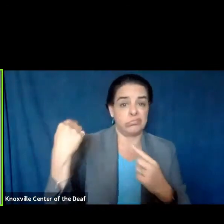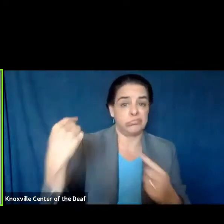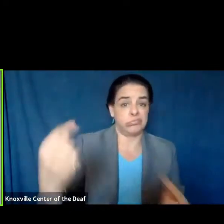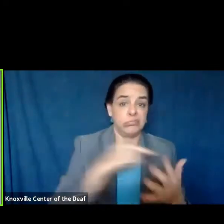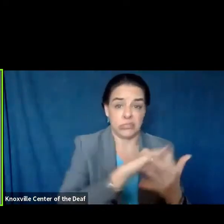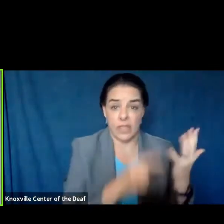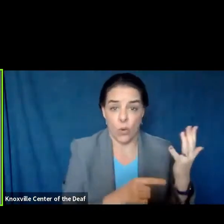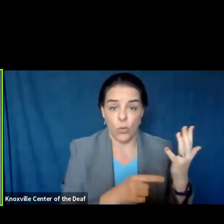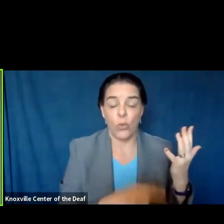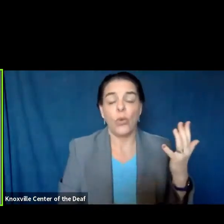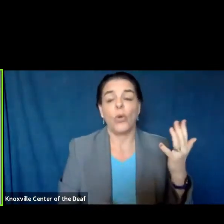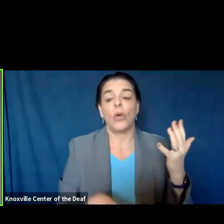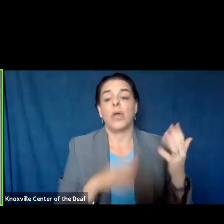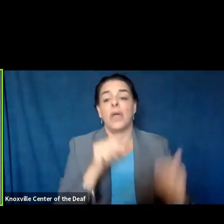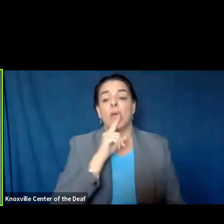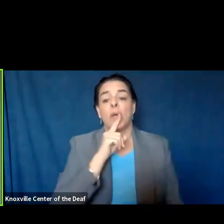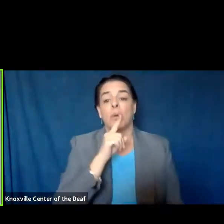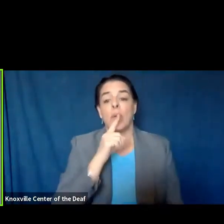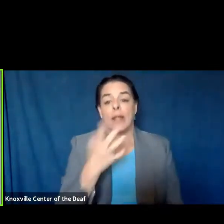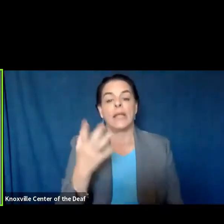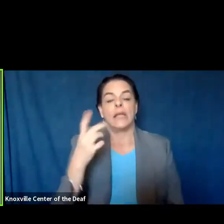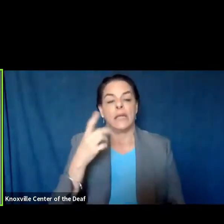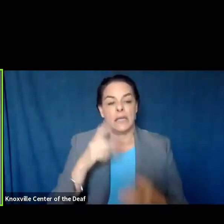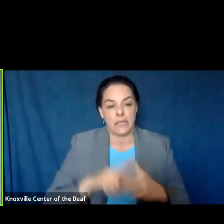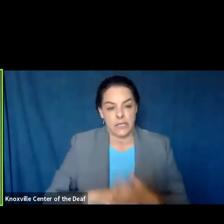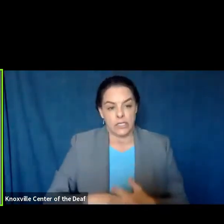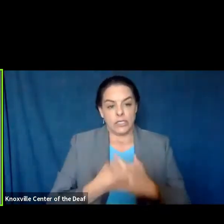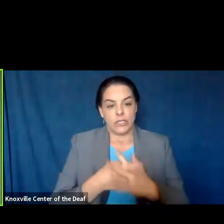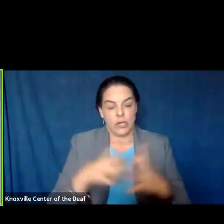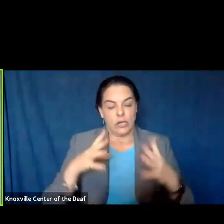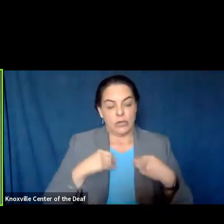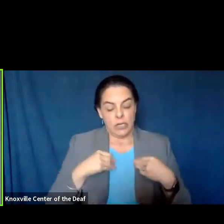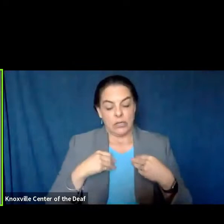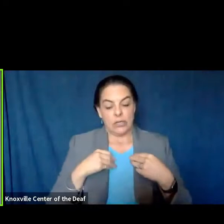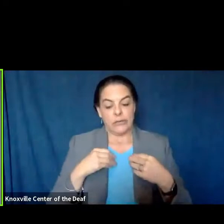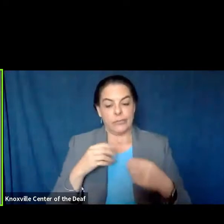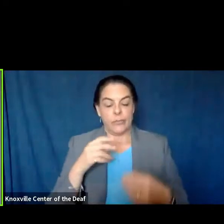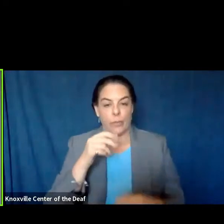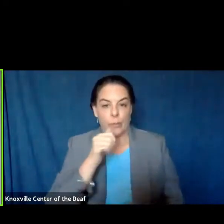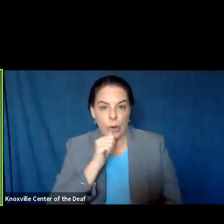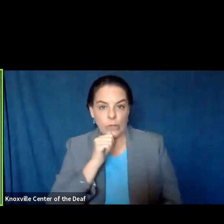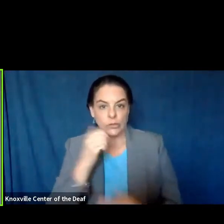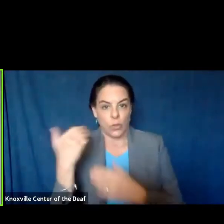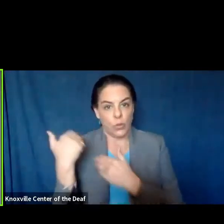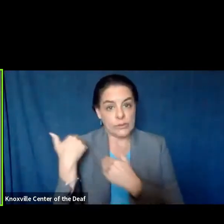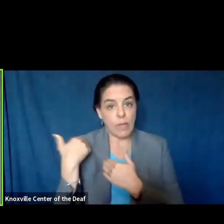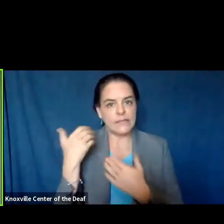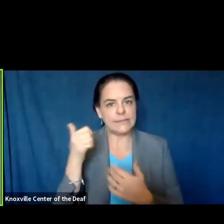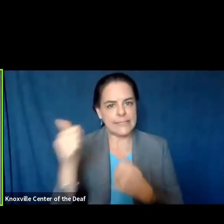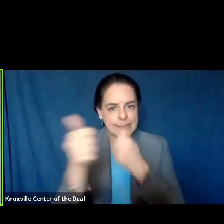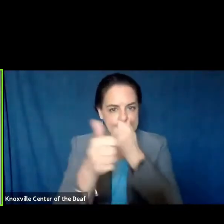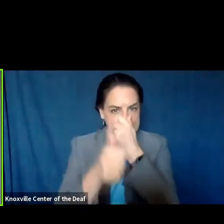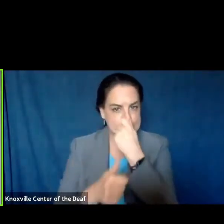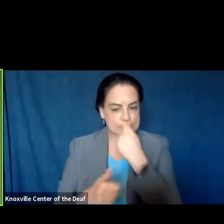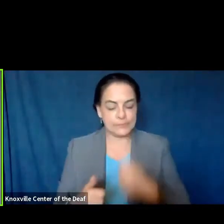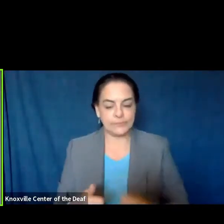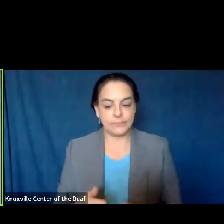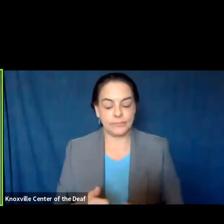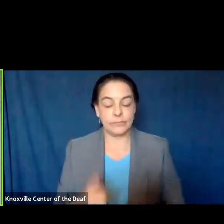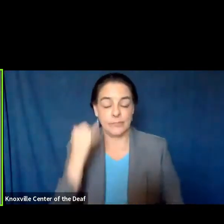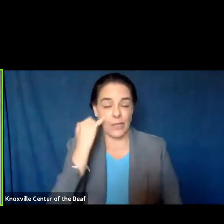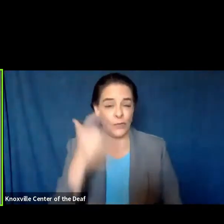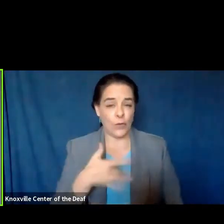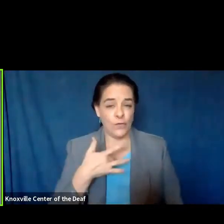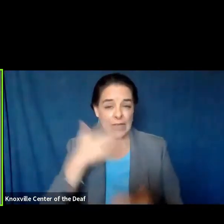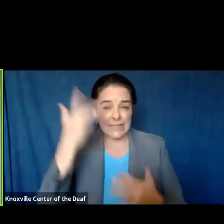And really start taking that personal responsibility on where, again, if you're feeling ill